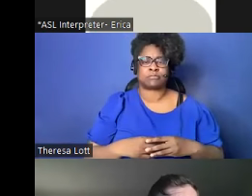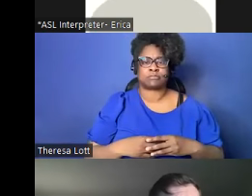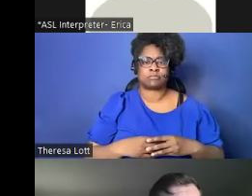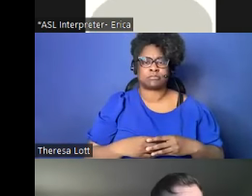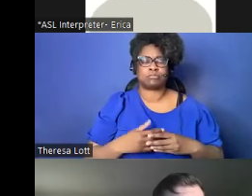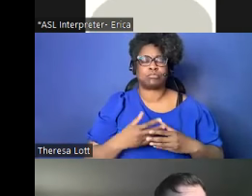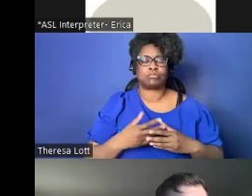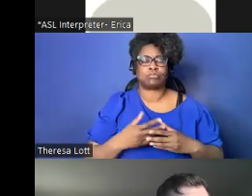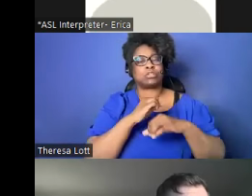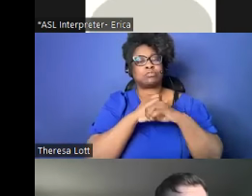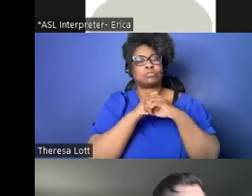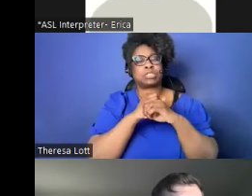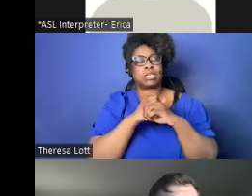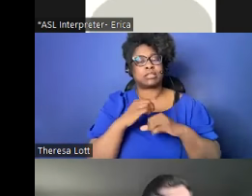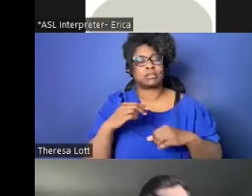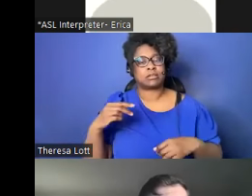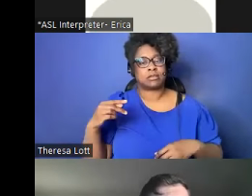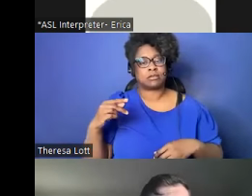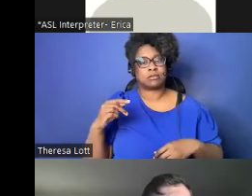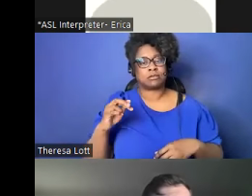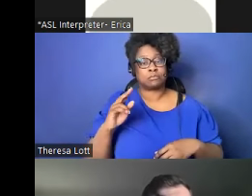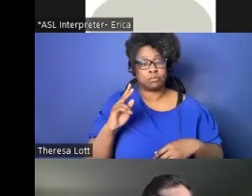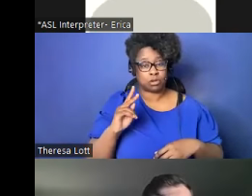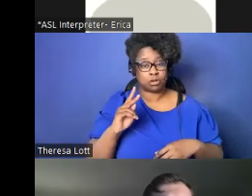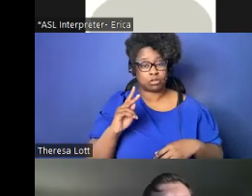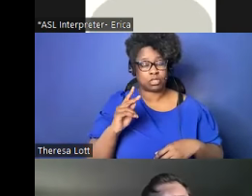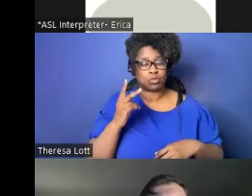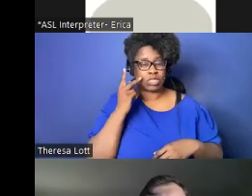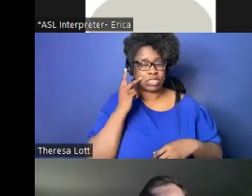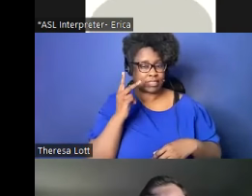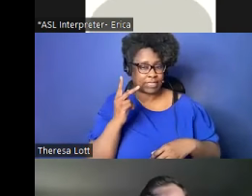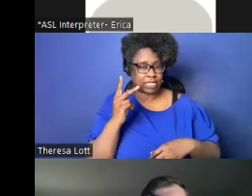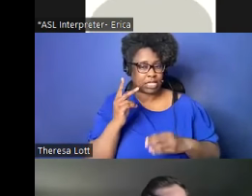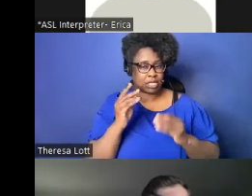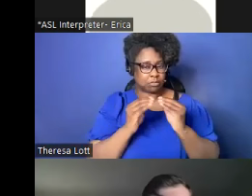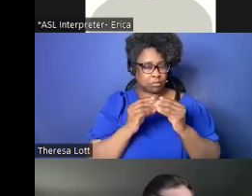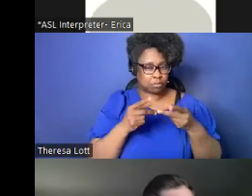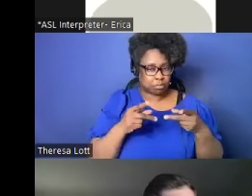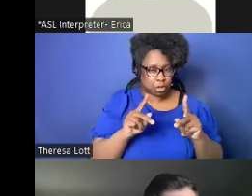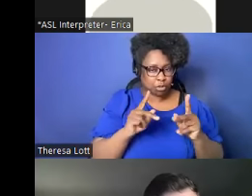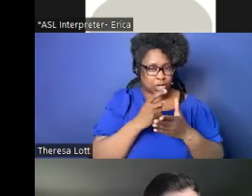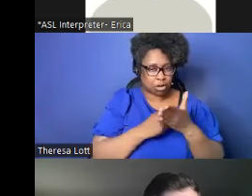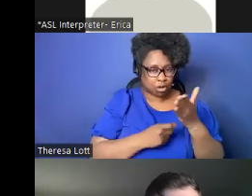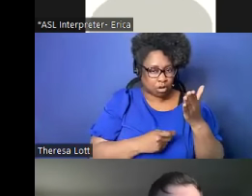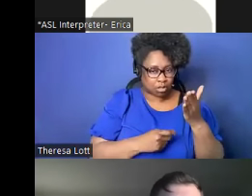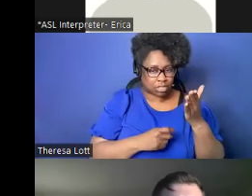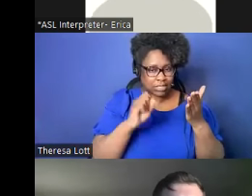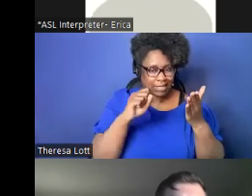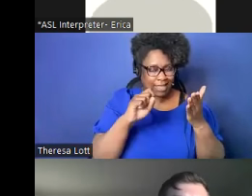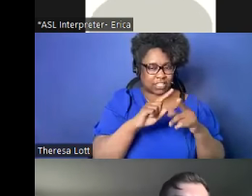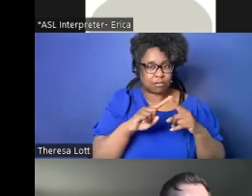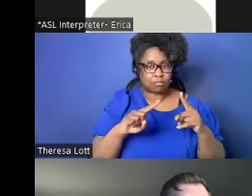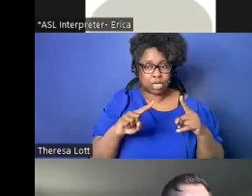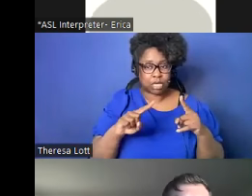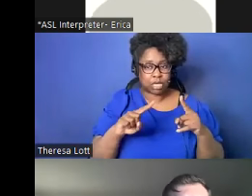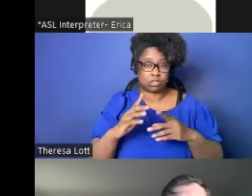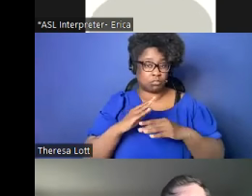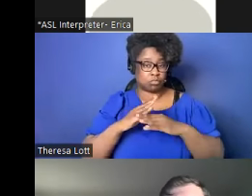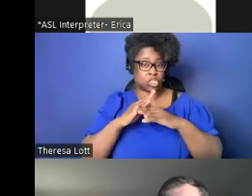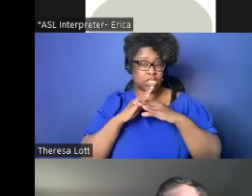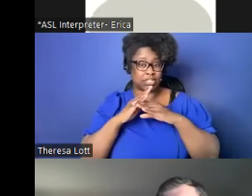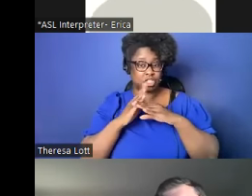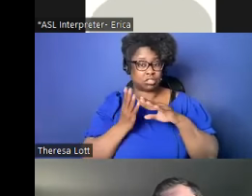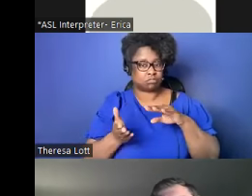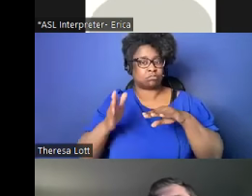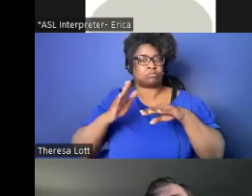we obviously see an increase in permitting costs, etc., but the level of protection goes up as well. However,